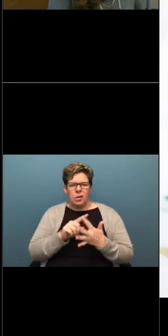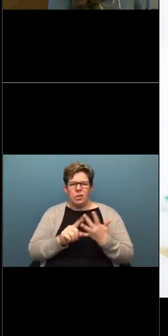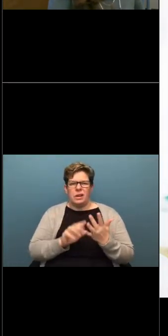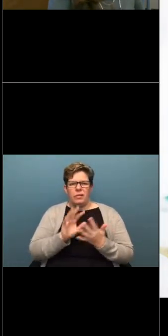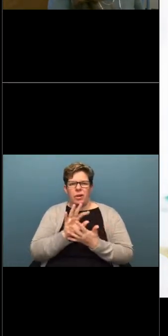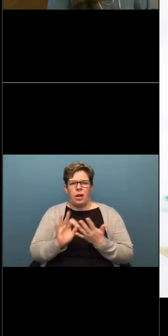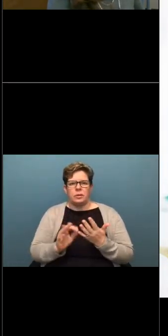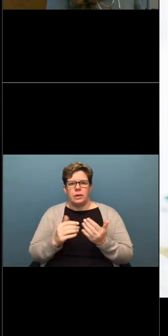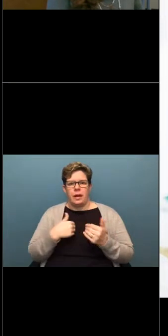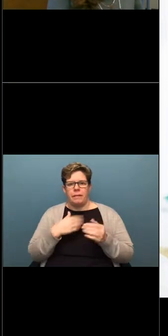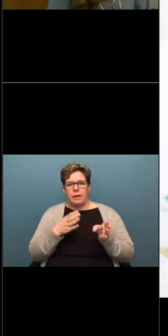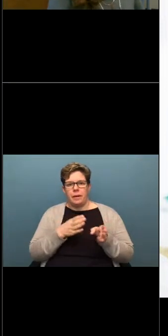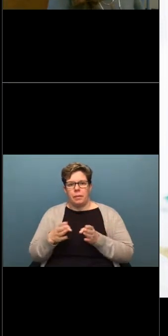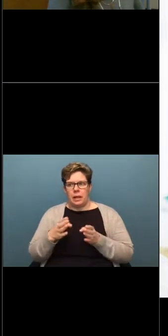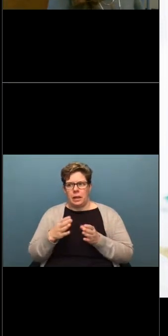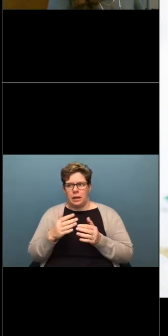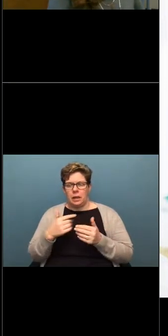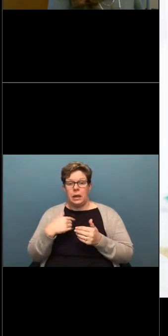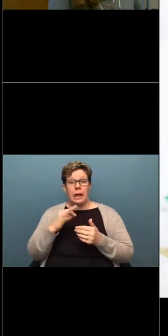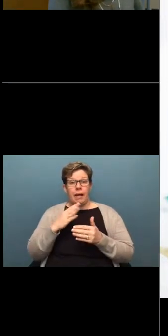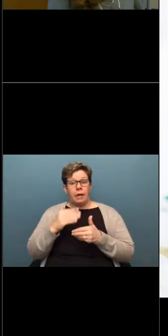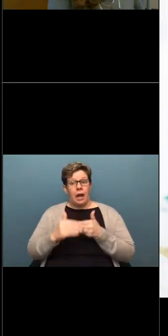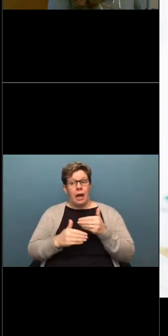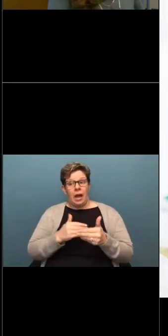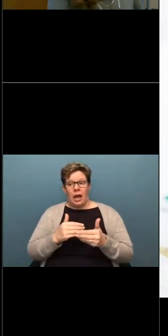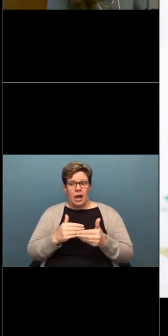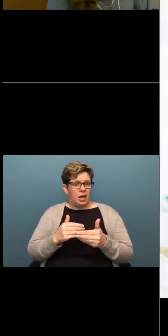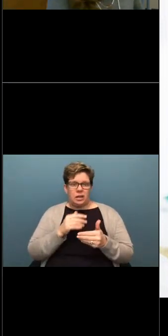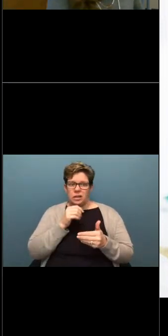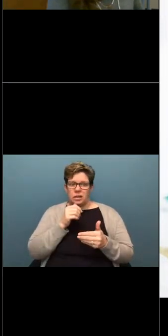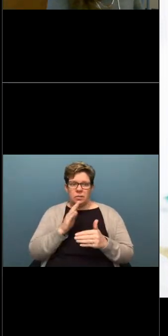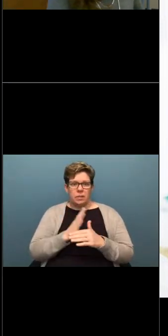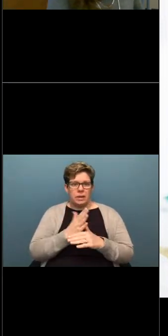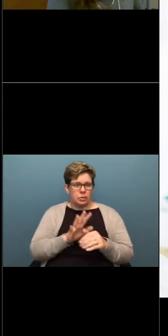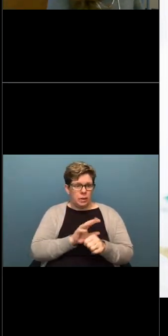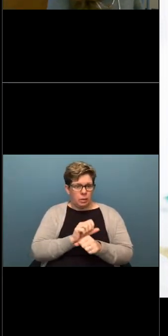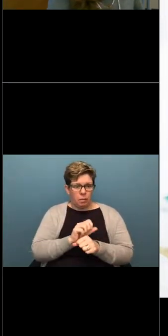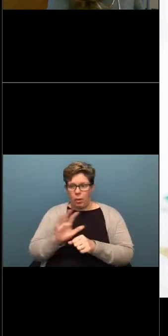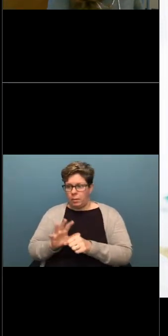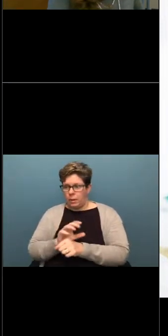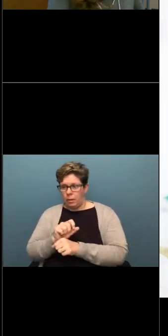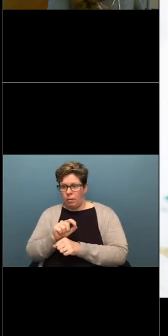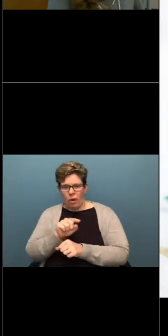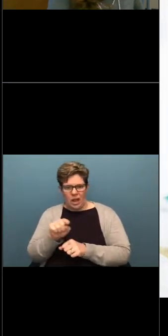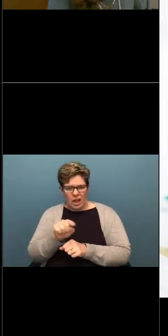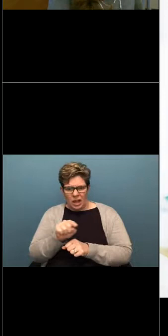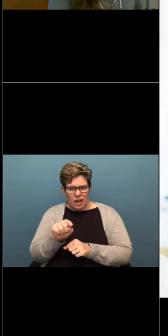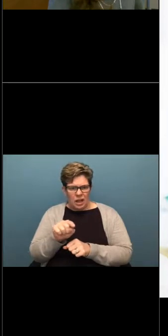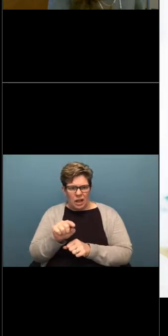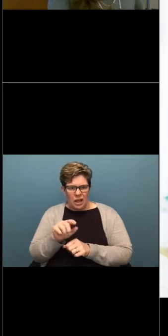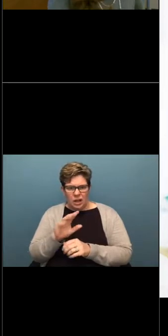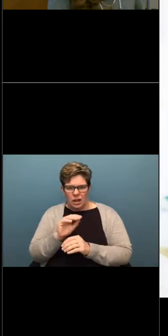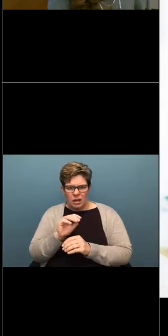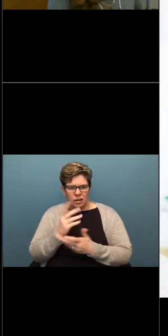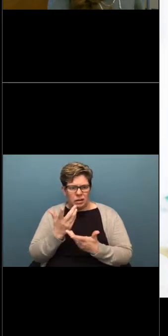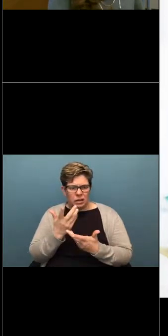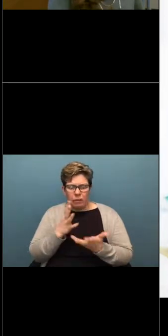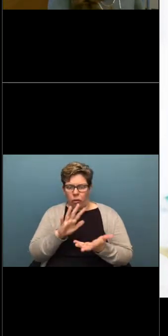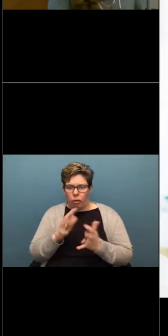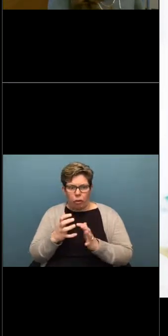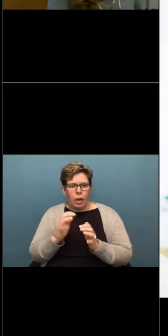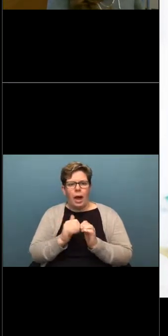a plan if things don't quite go the way that you want them to between times that you're seeing your provider. Also, again,